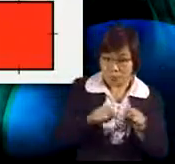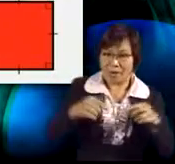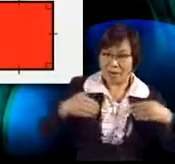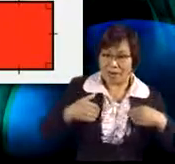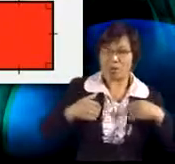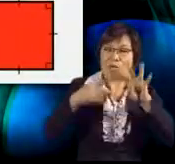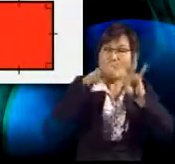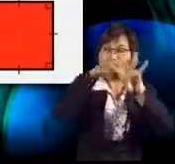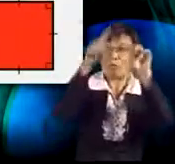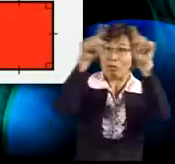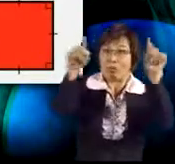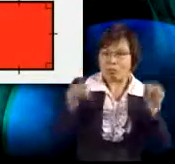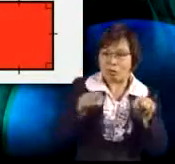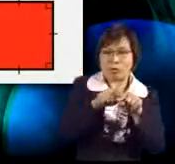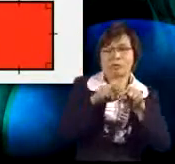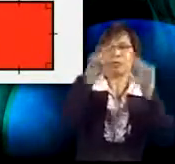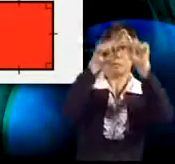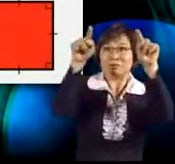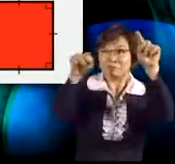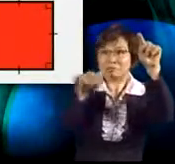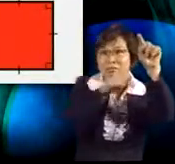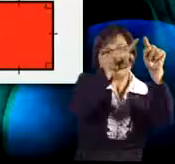4 equal sides and 4 right angles.